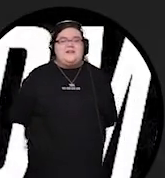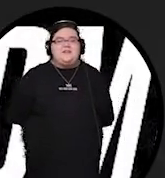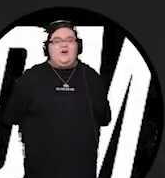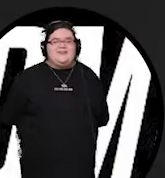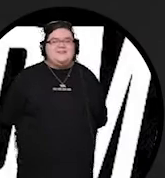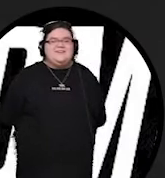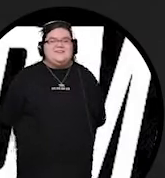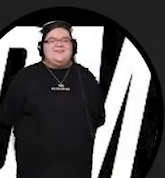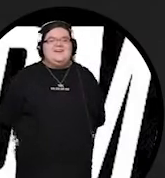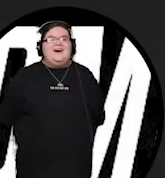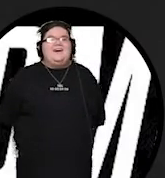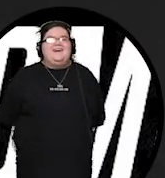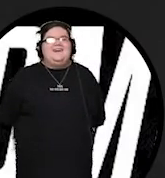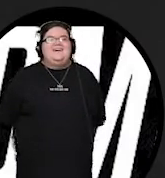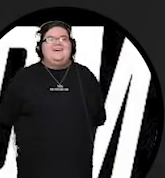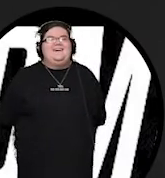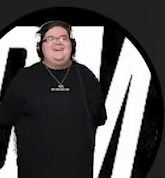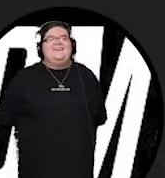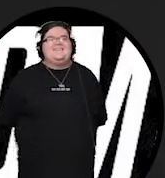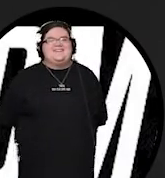Oh my XQC. God.